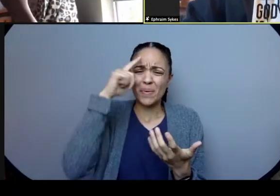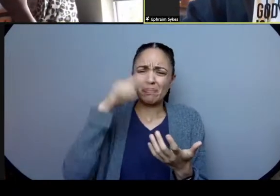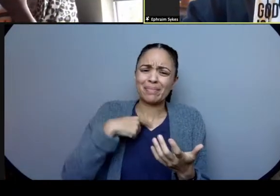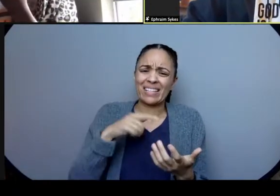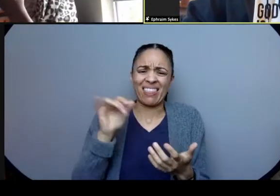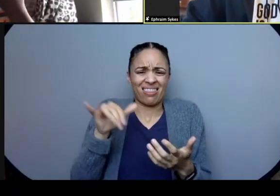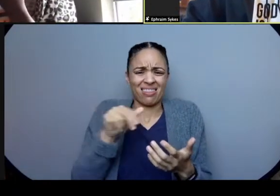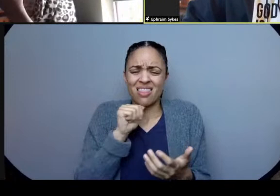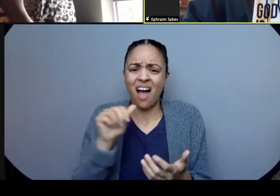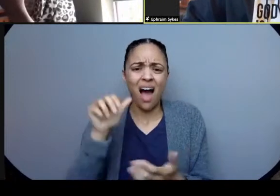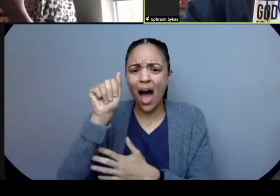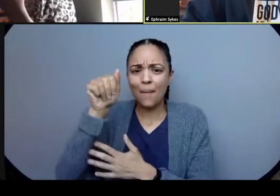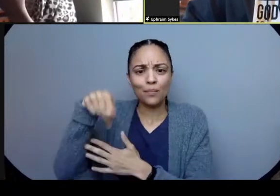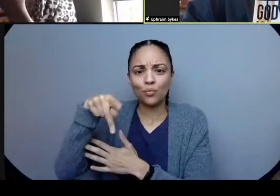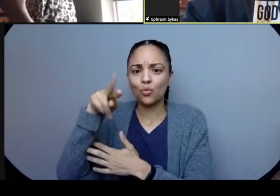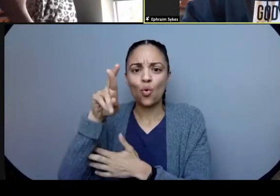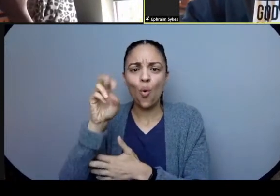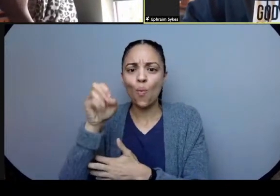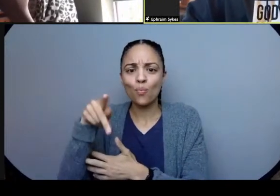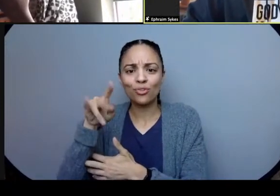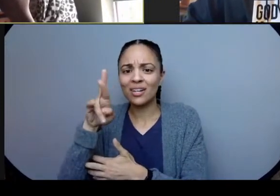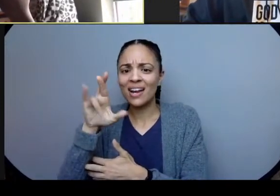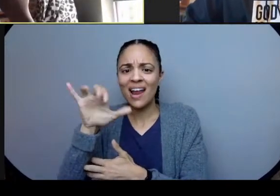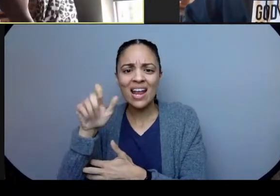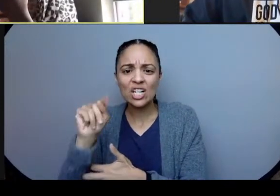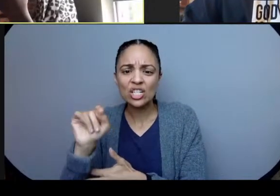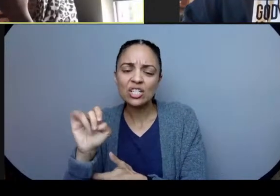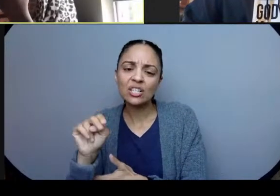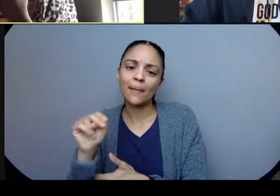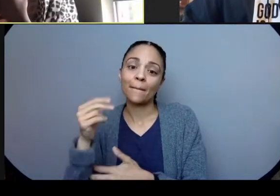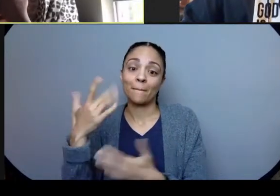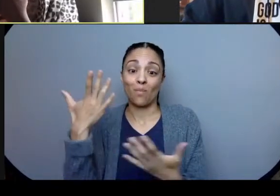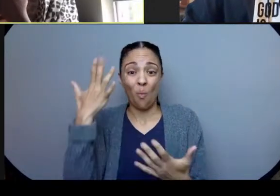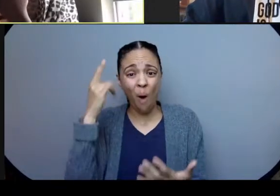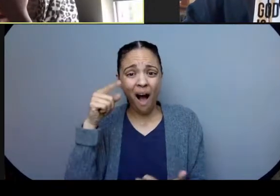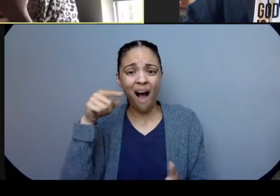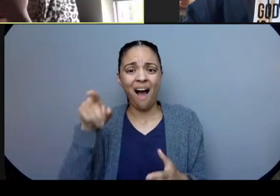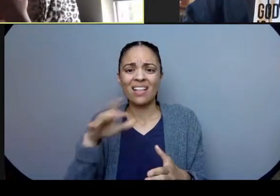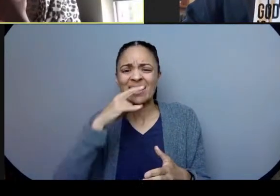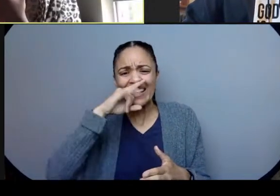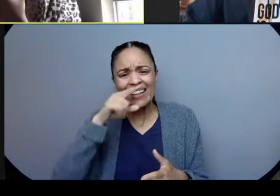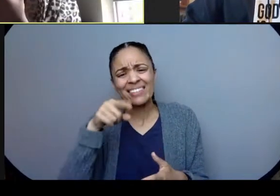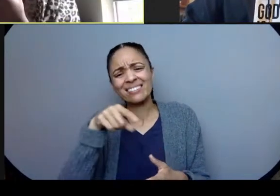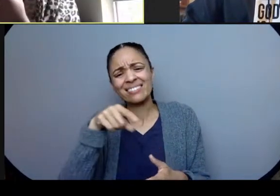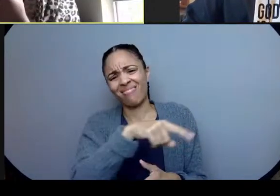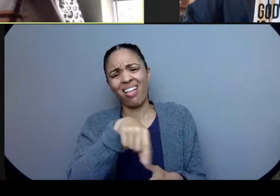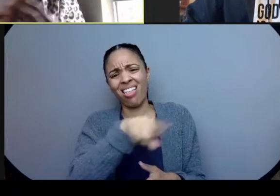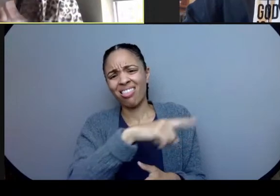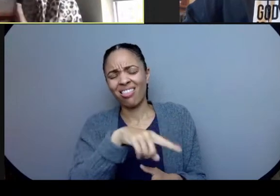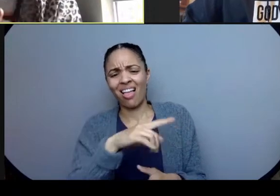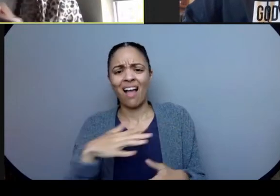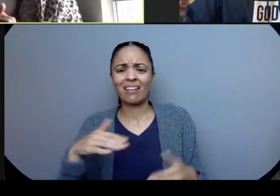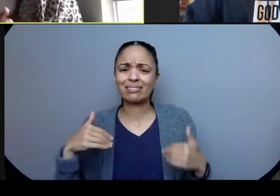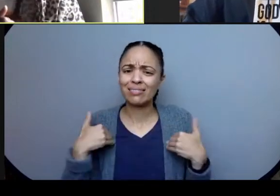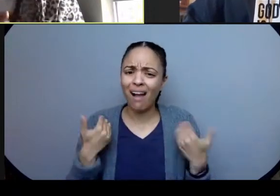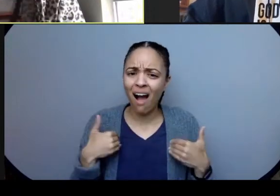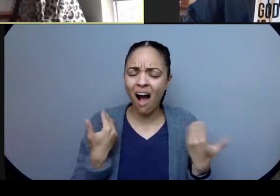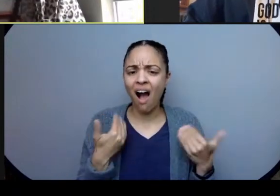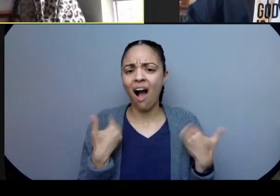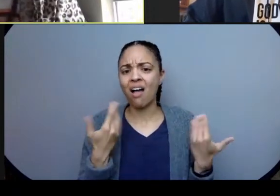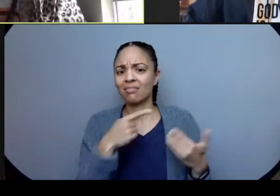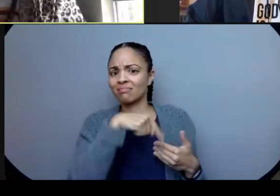we're lucky as blacks and Latinx and just people of